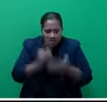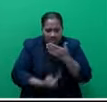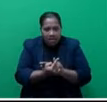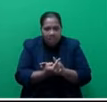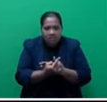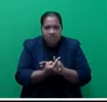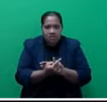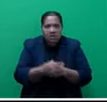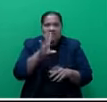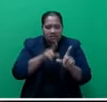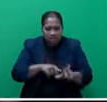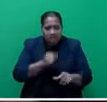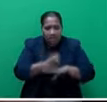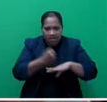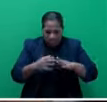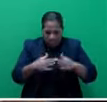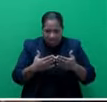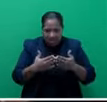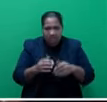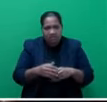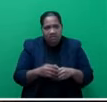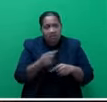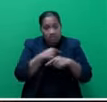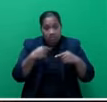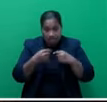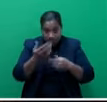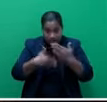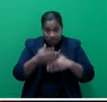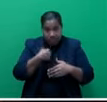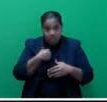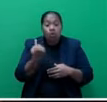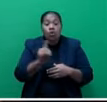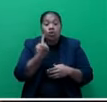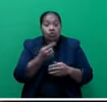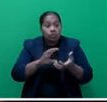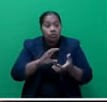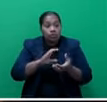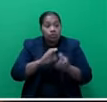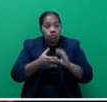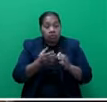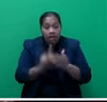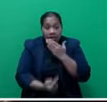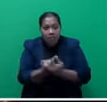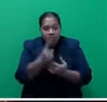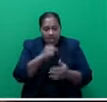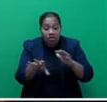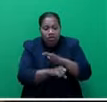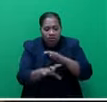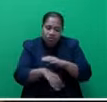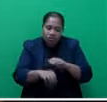till now. We were told, the coup happened to get rid of corruption in